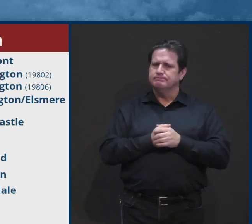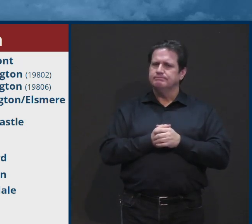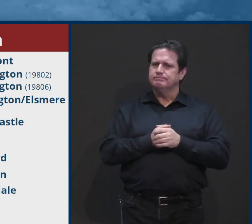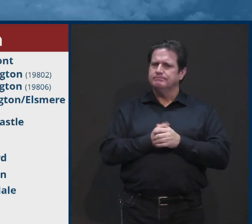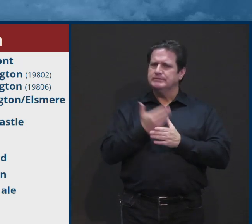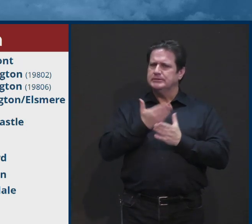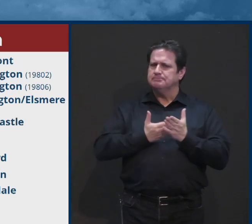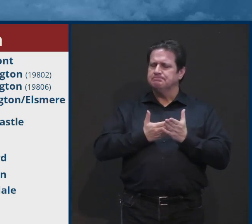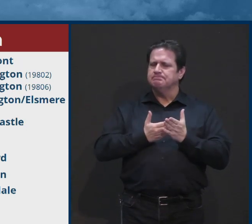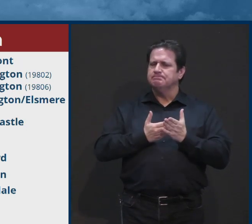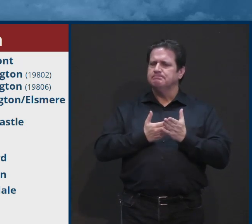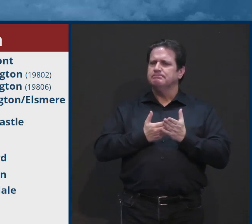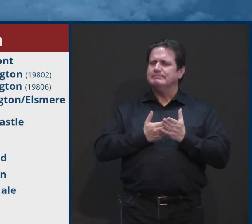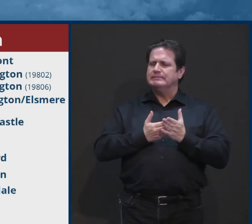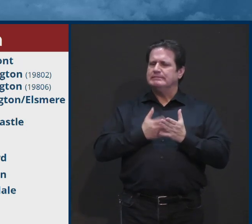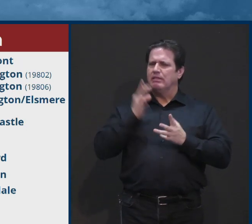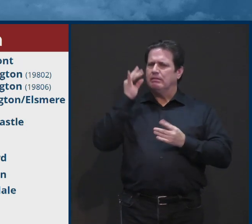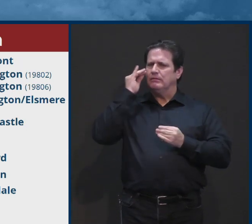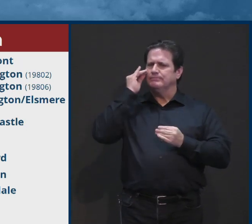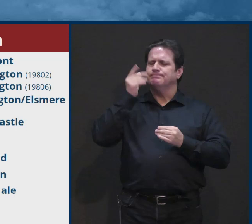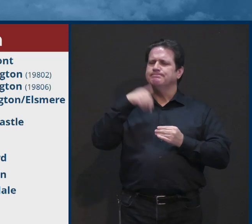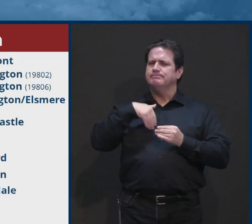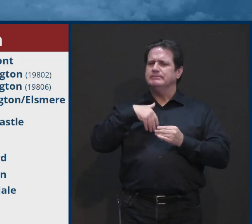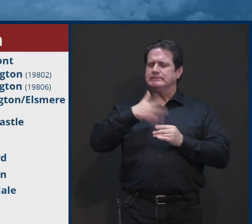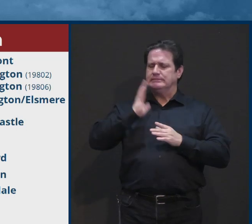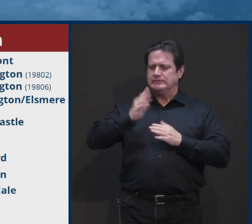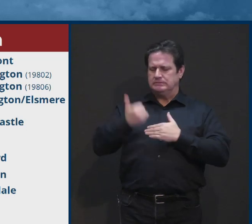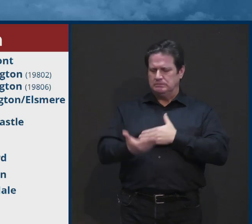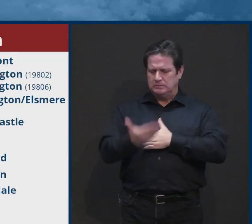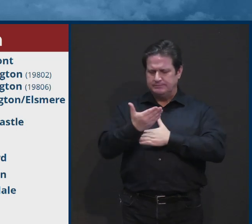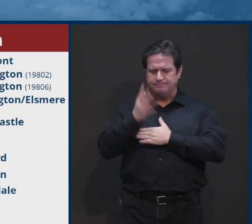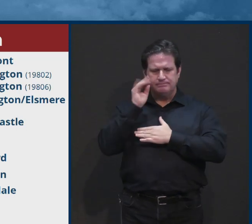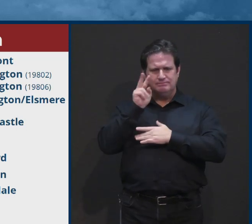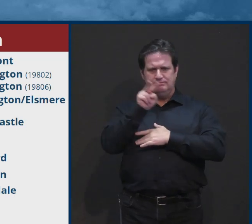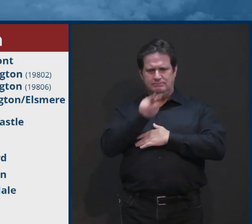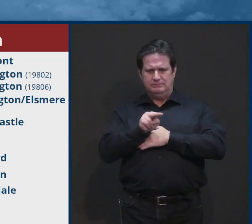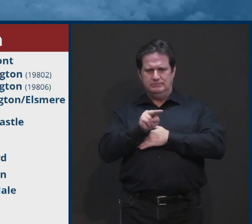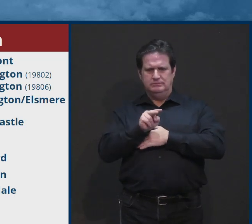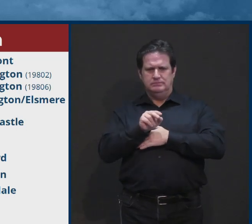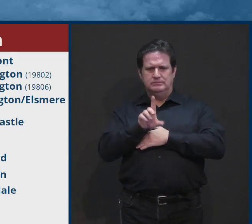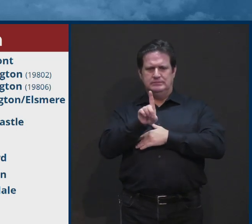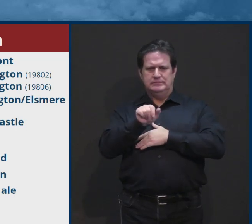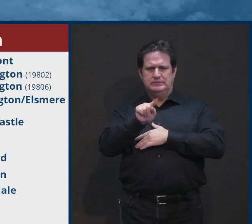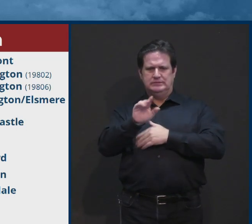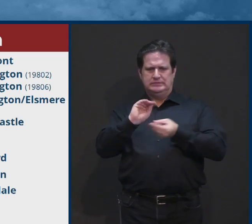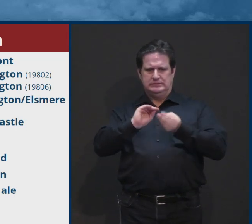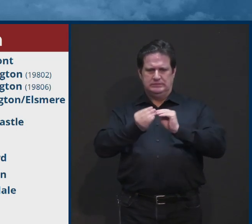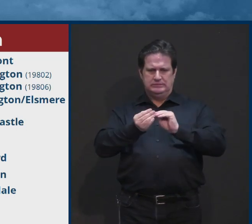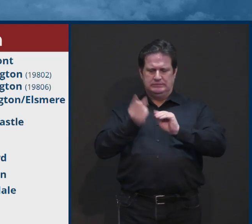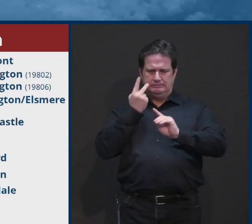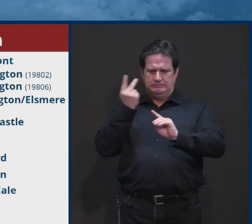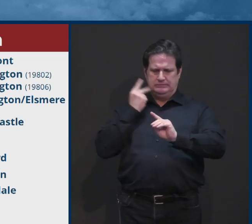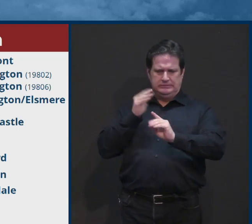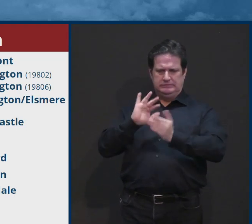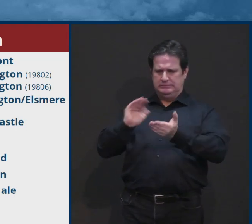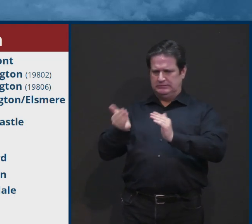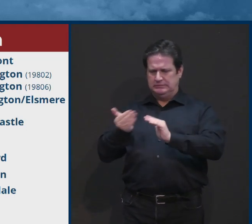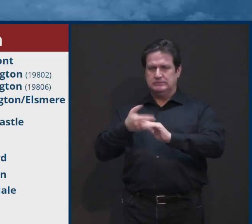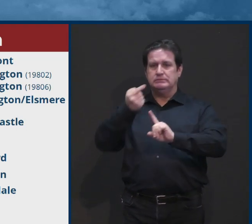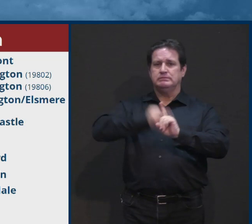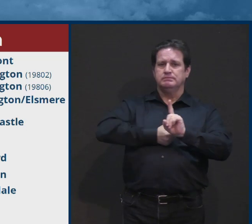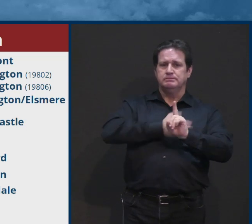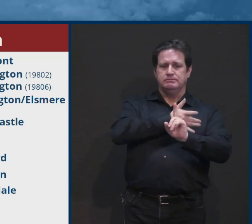sharing some sobering thoughts that I had earlier this morning. I was looking at our data, and I looked back over the past